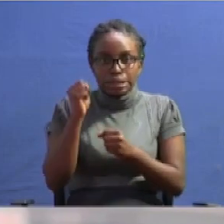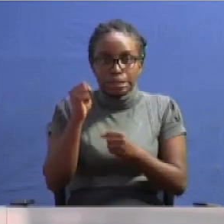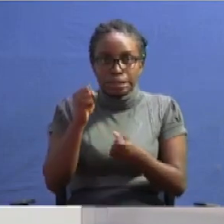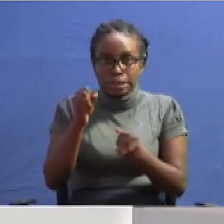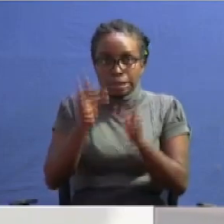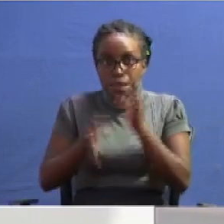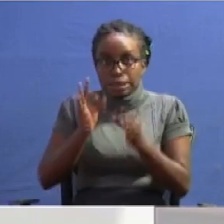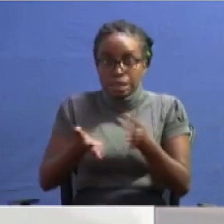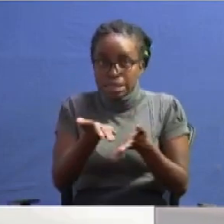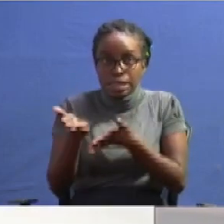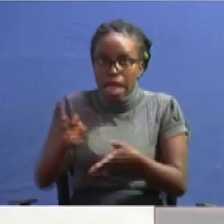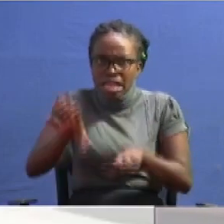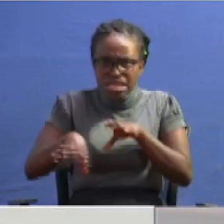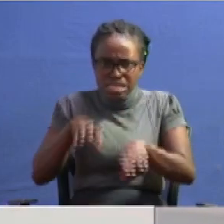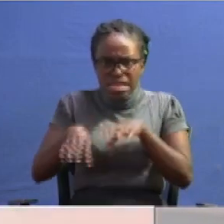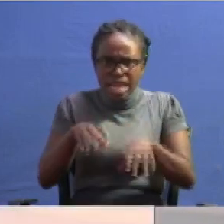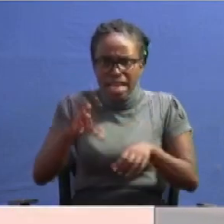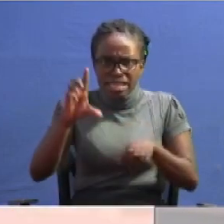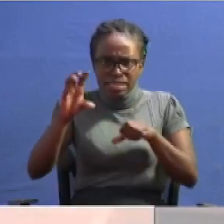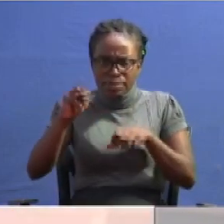Secretary of